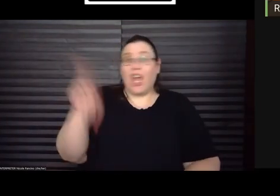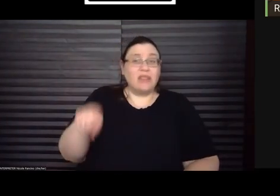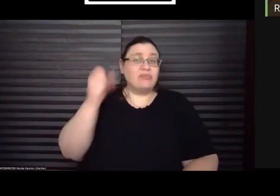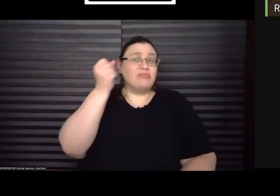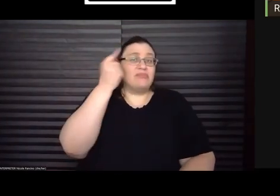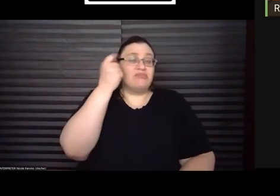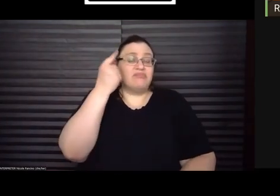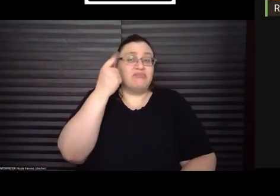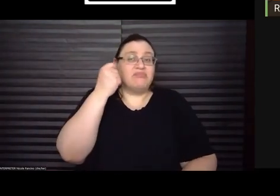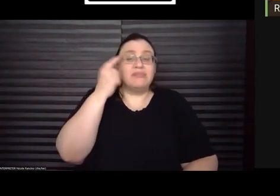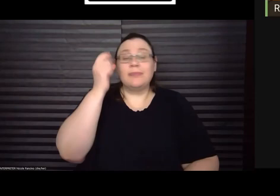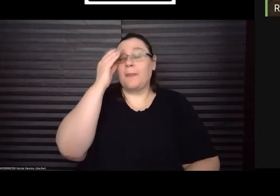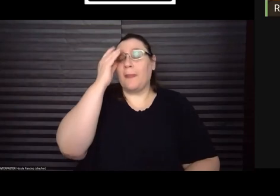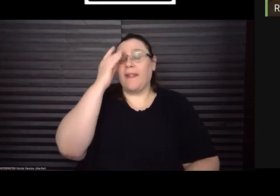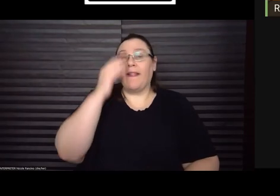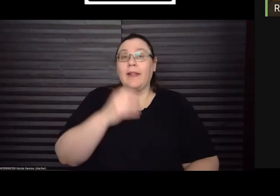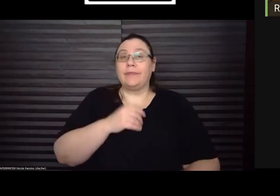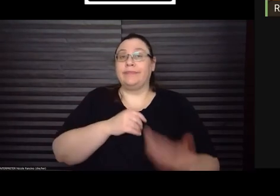that makes sense.